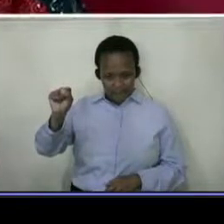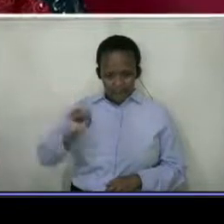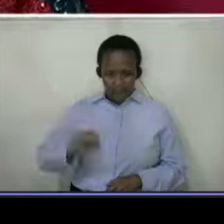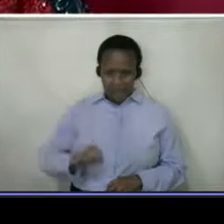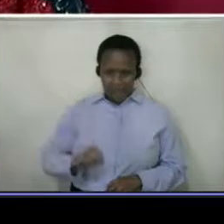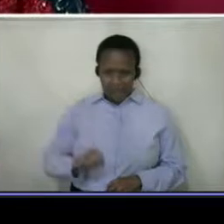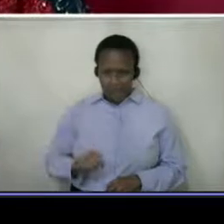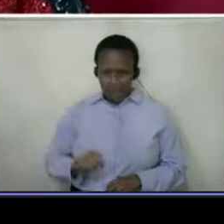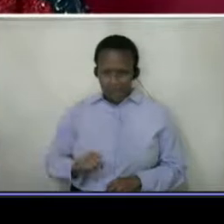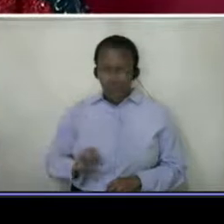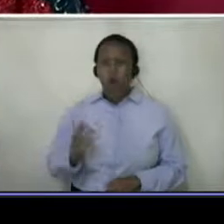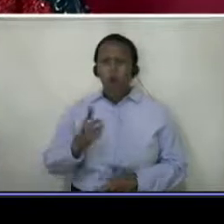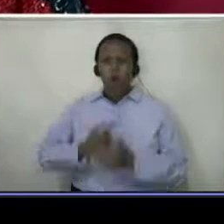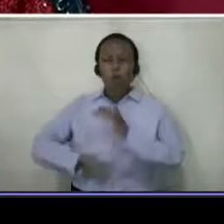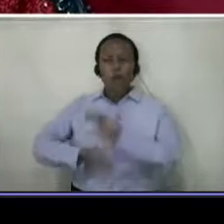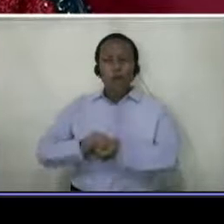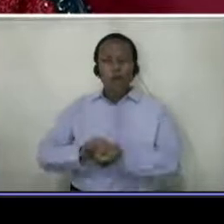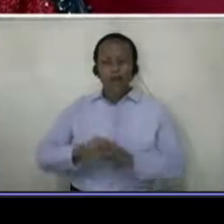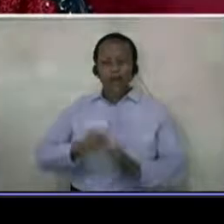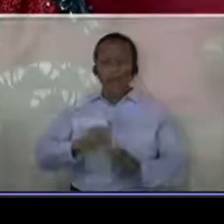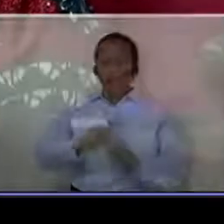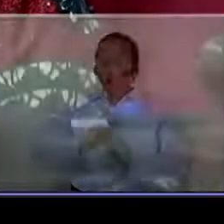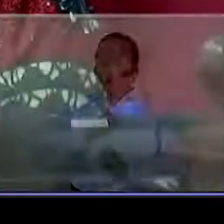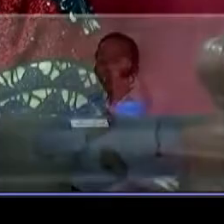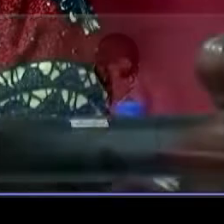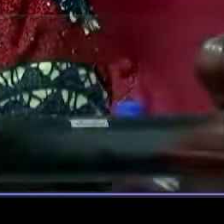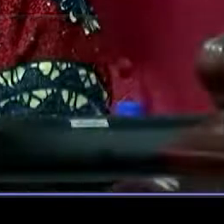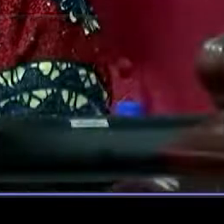What is happening with the time?